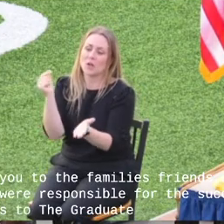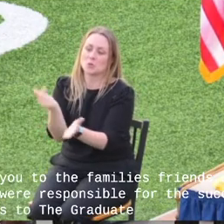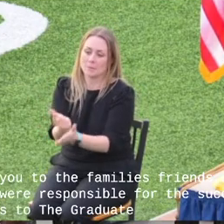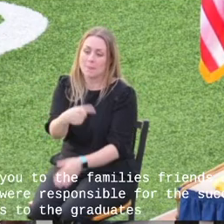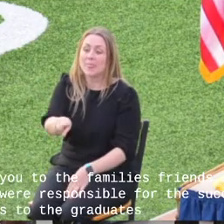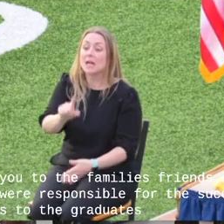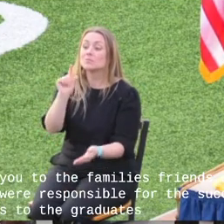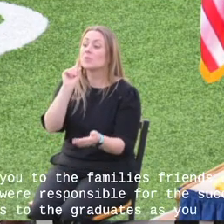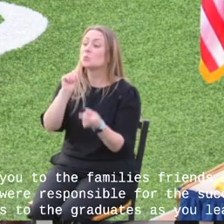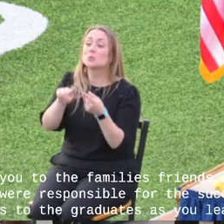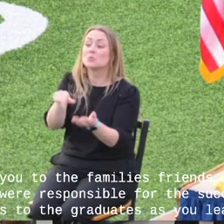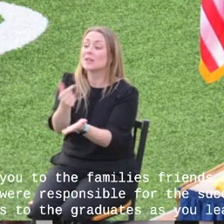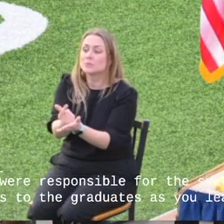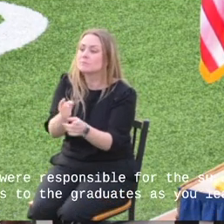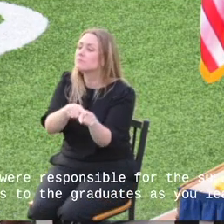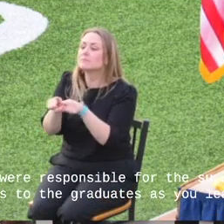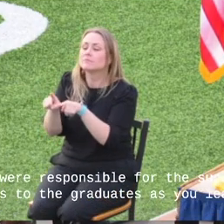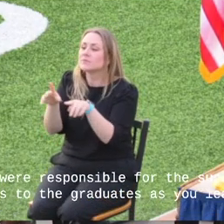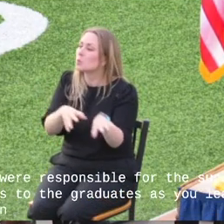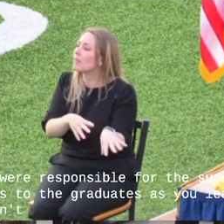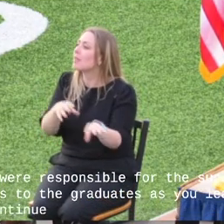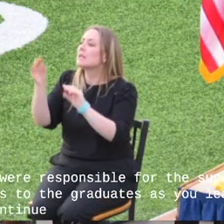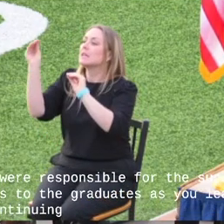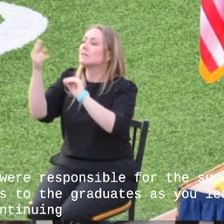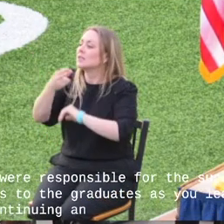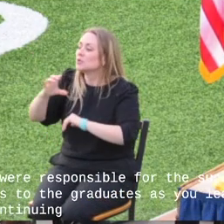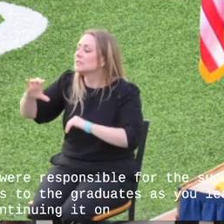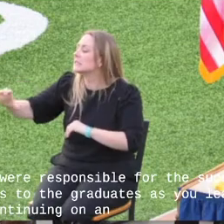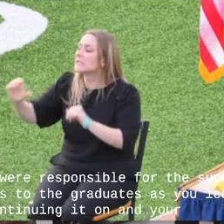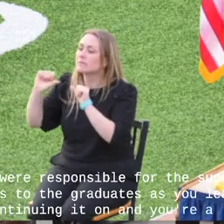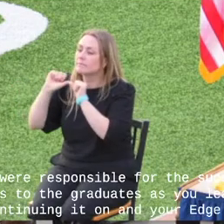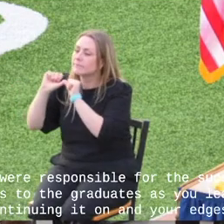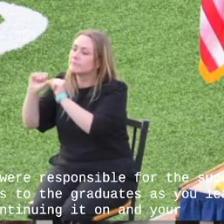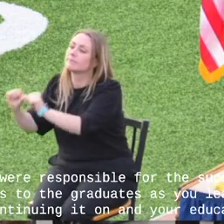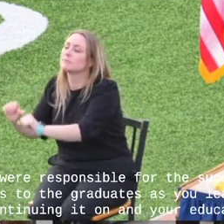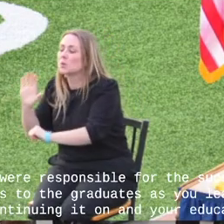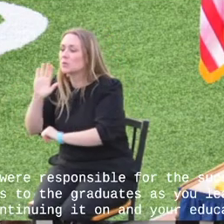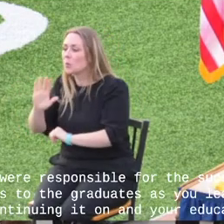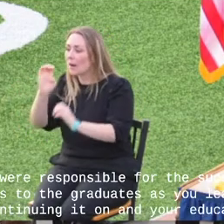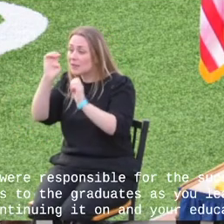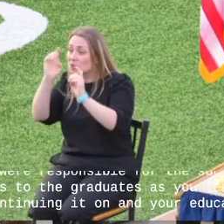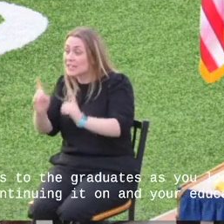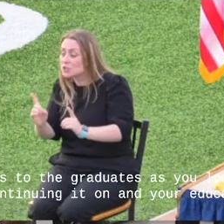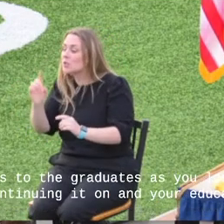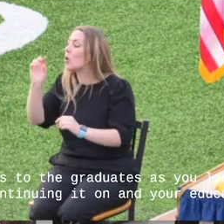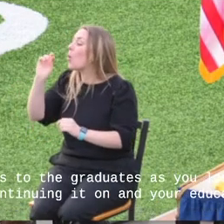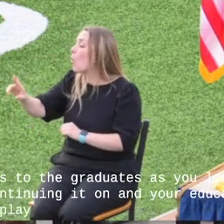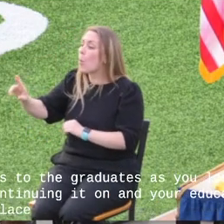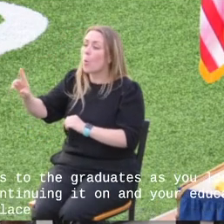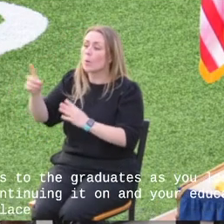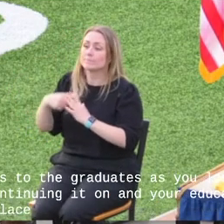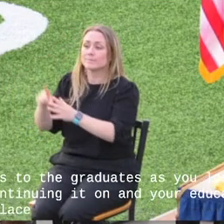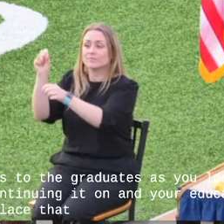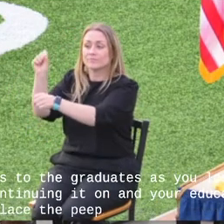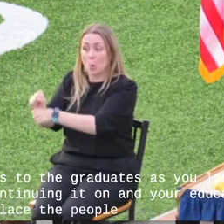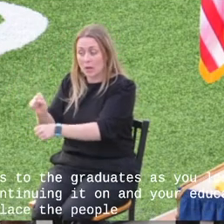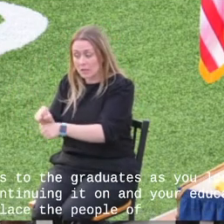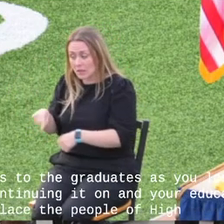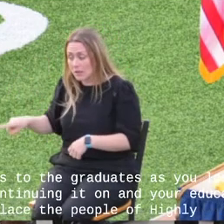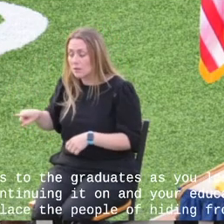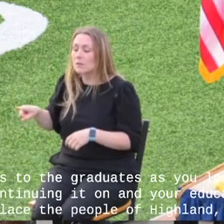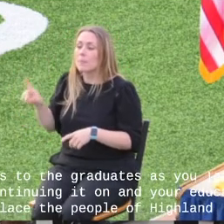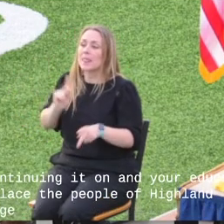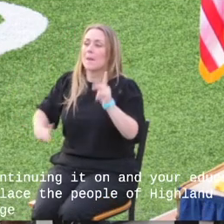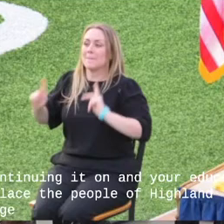graduates, as you leave Highland and continue on in your education or to the workplace, the people of Highland